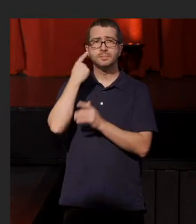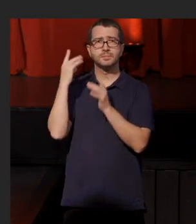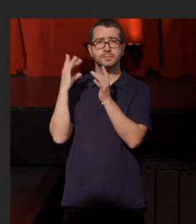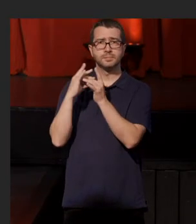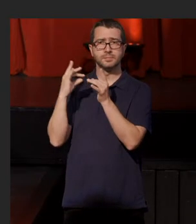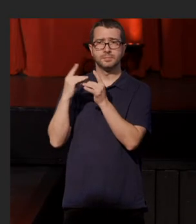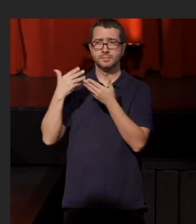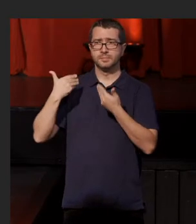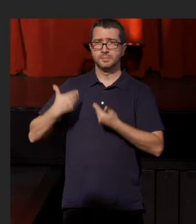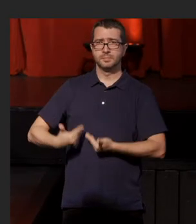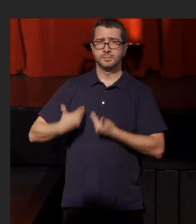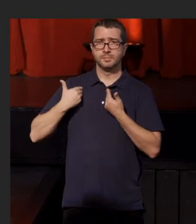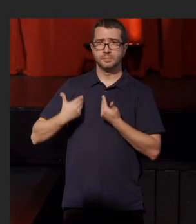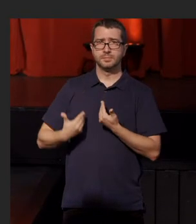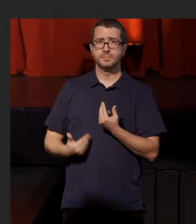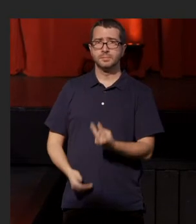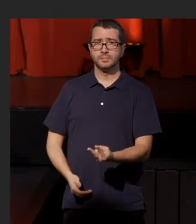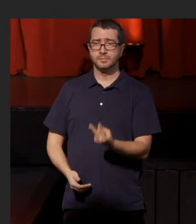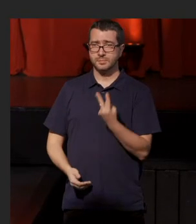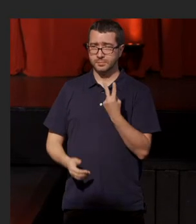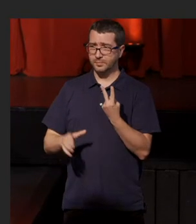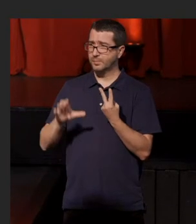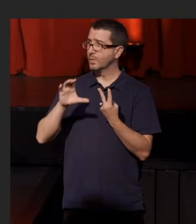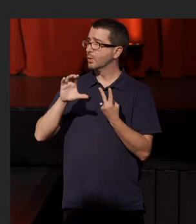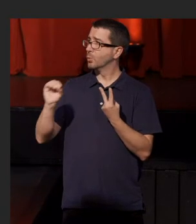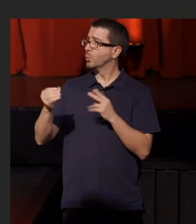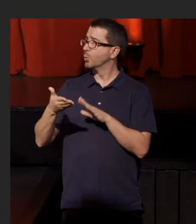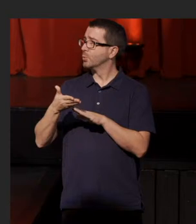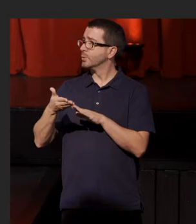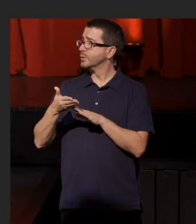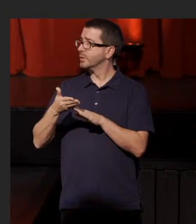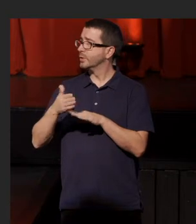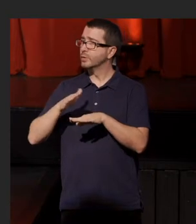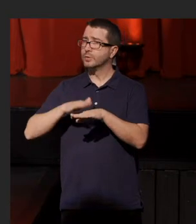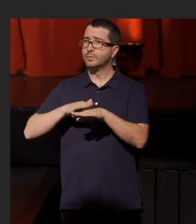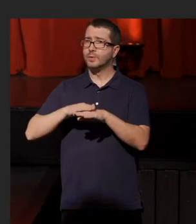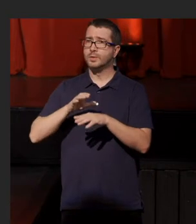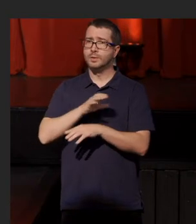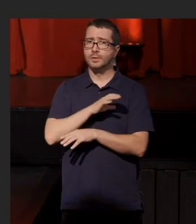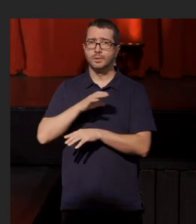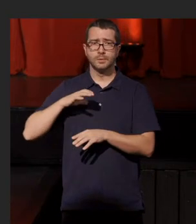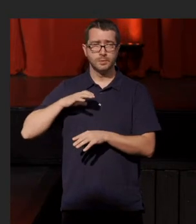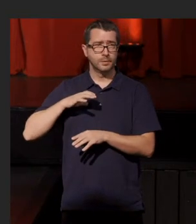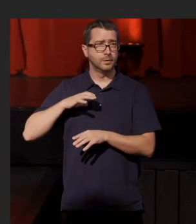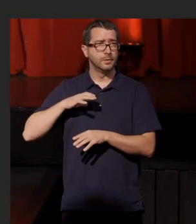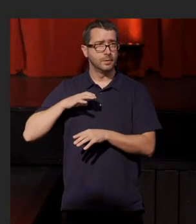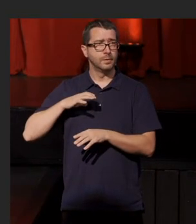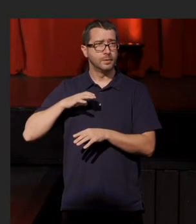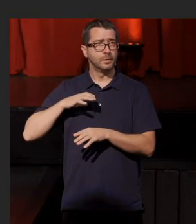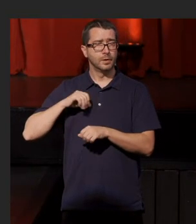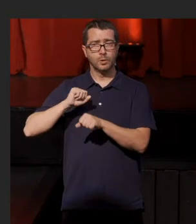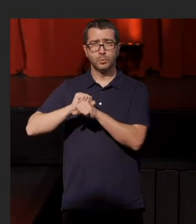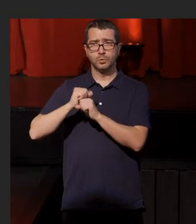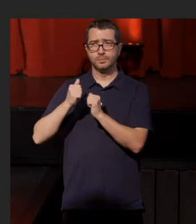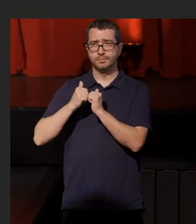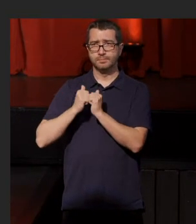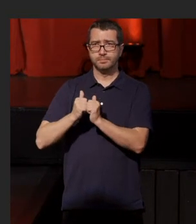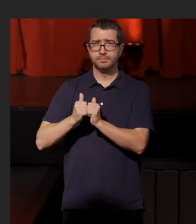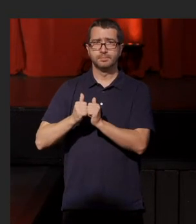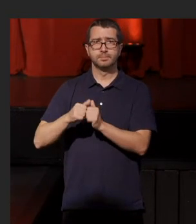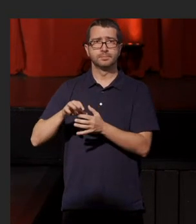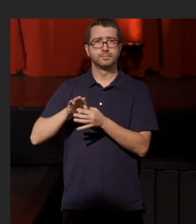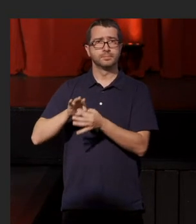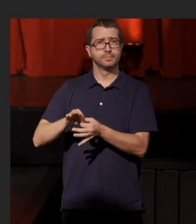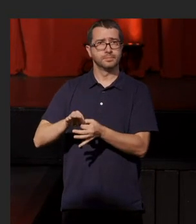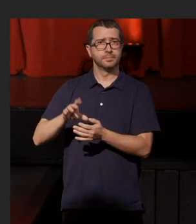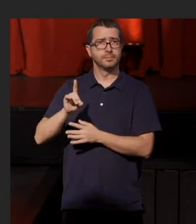am one of the two co-chairs of the advisory council that works very closely with the university,